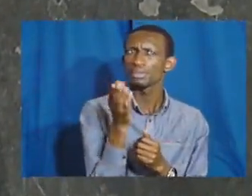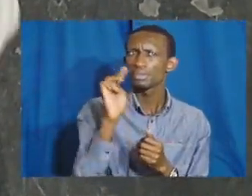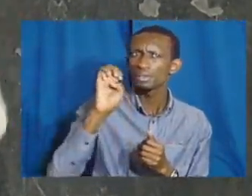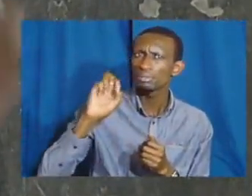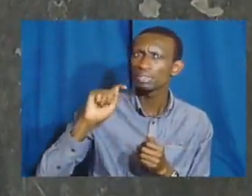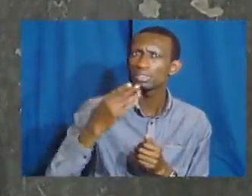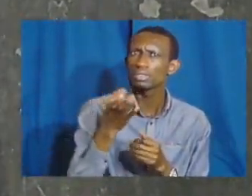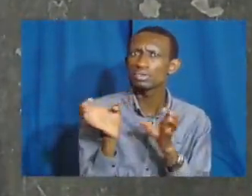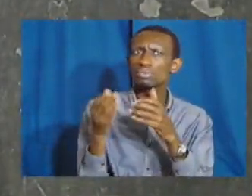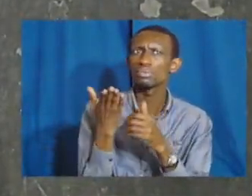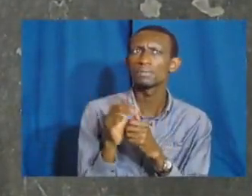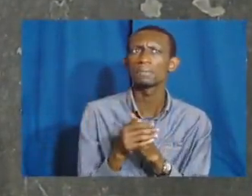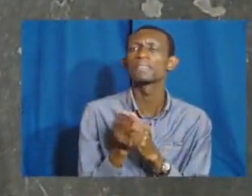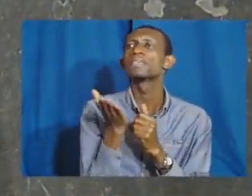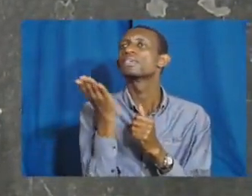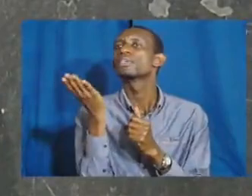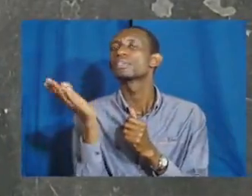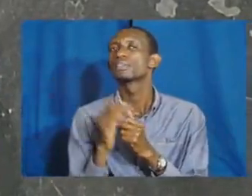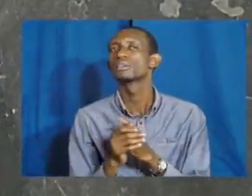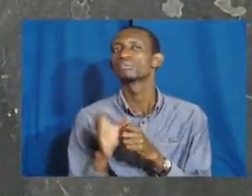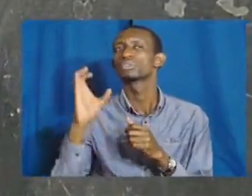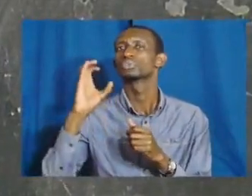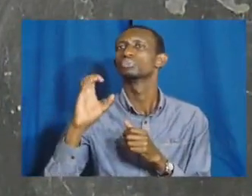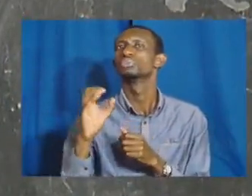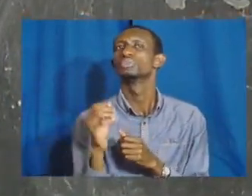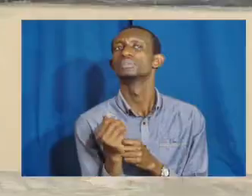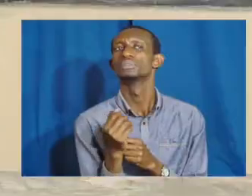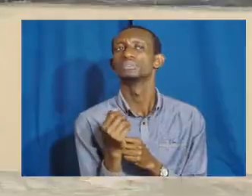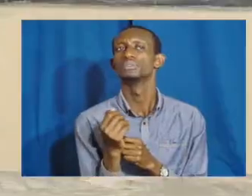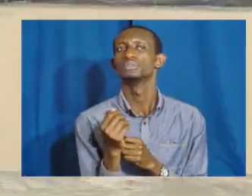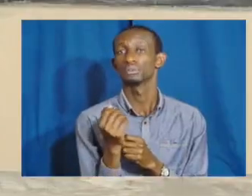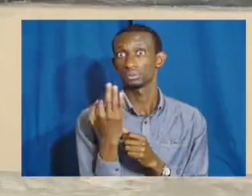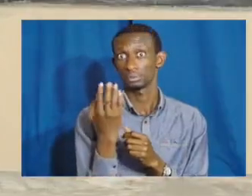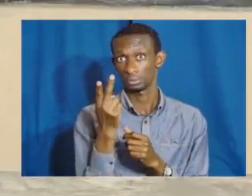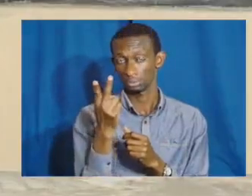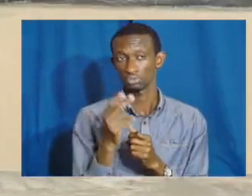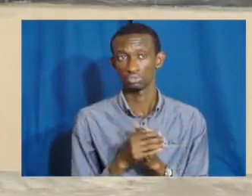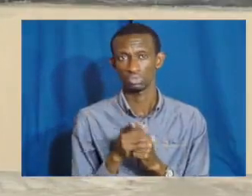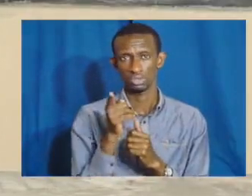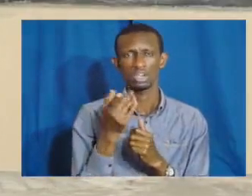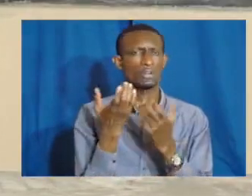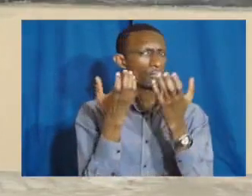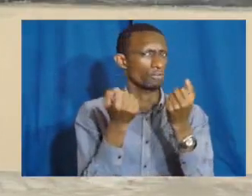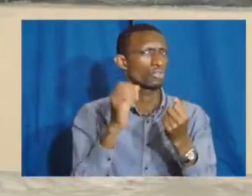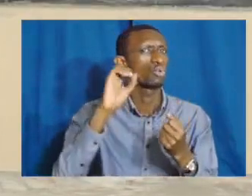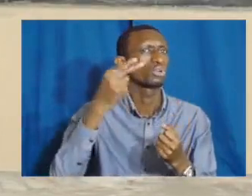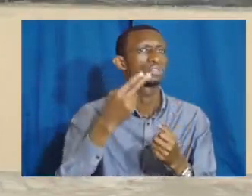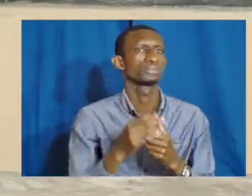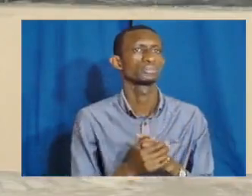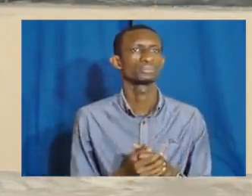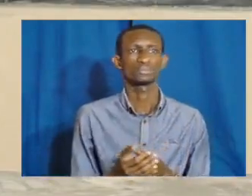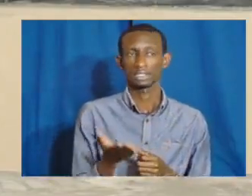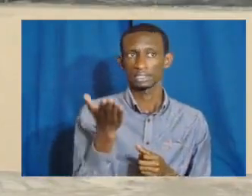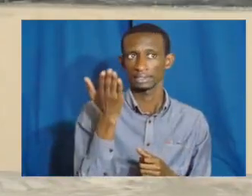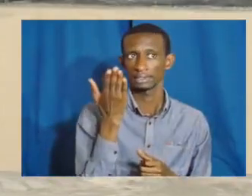then we have even on the carbon number 2, that is where we have the OH. So this